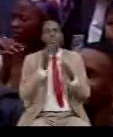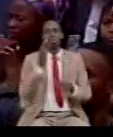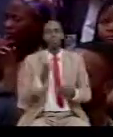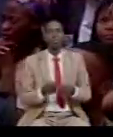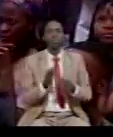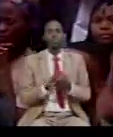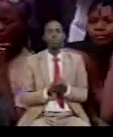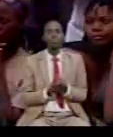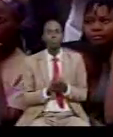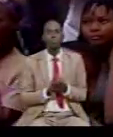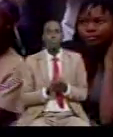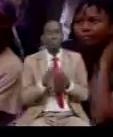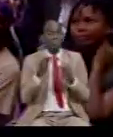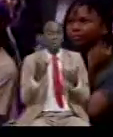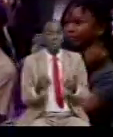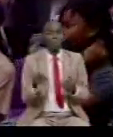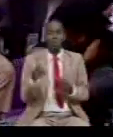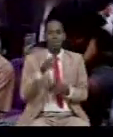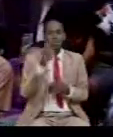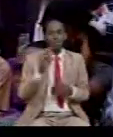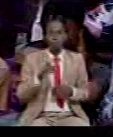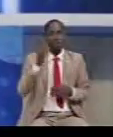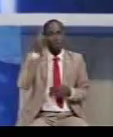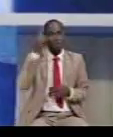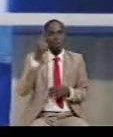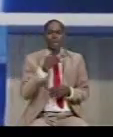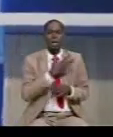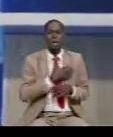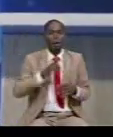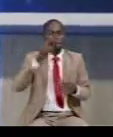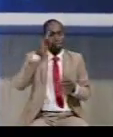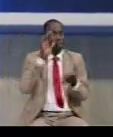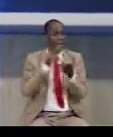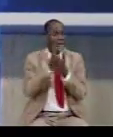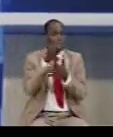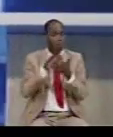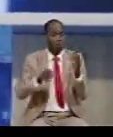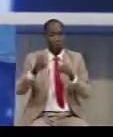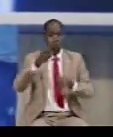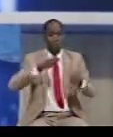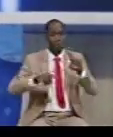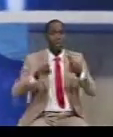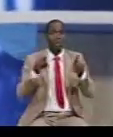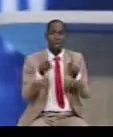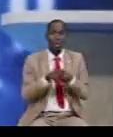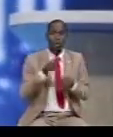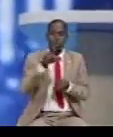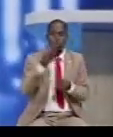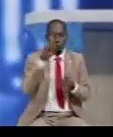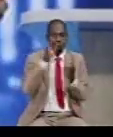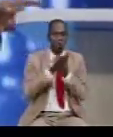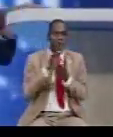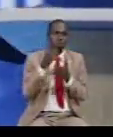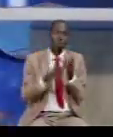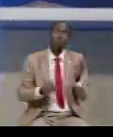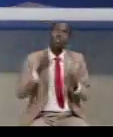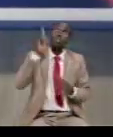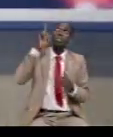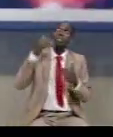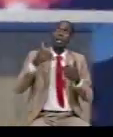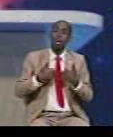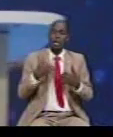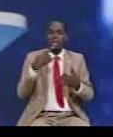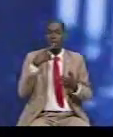Now, you must understand and believe what you say as you believe what he has said. He has